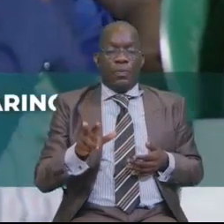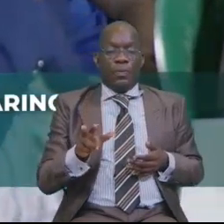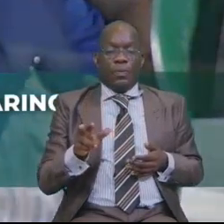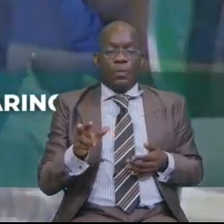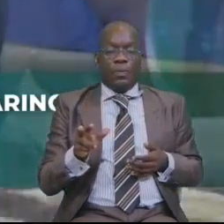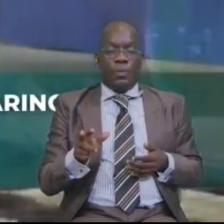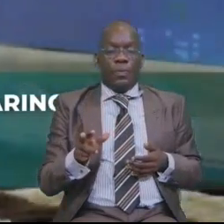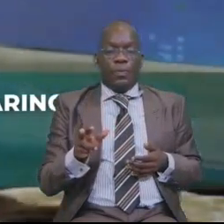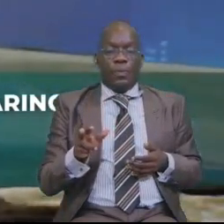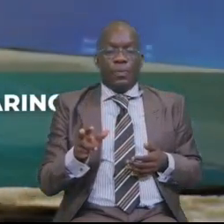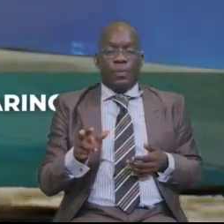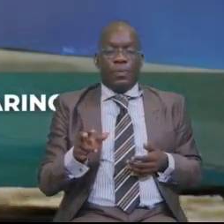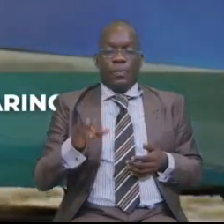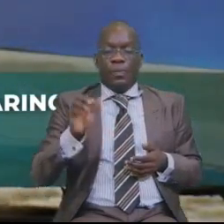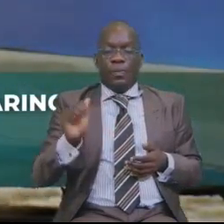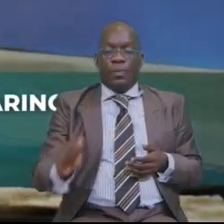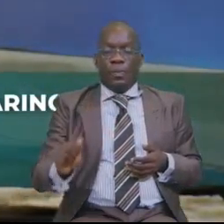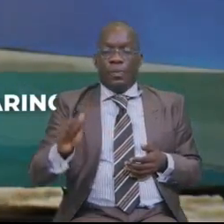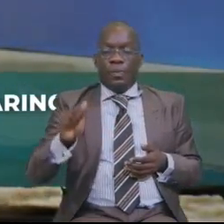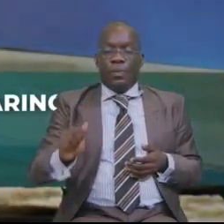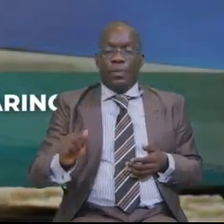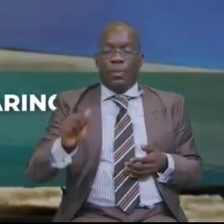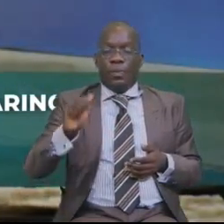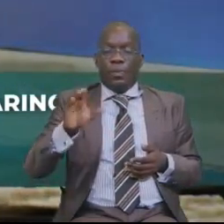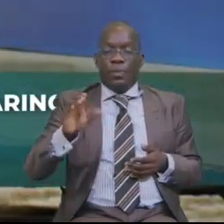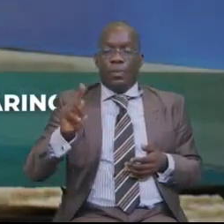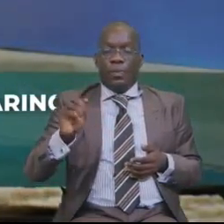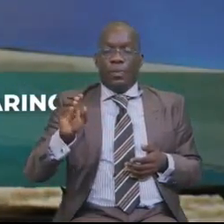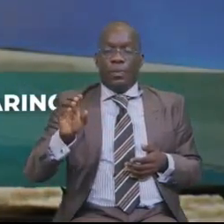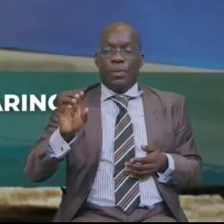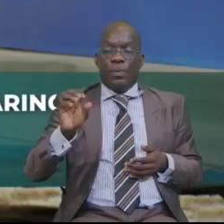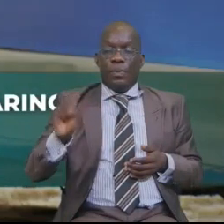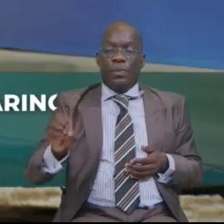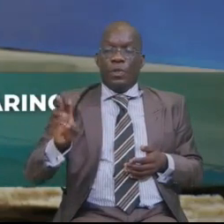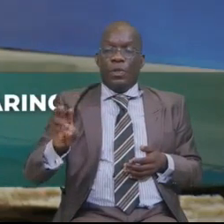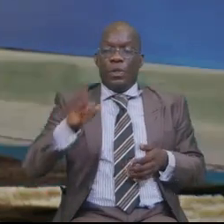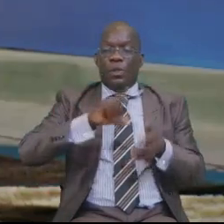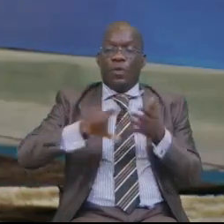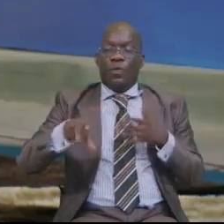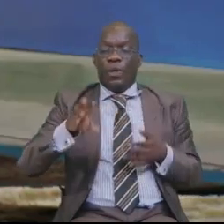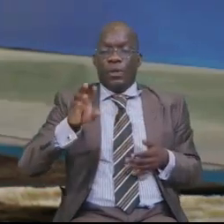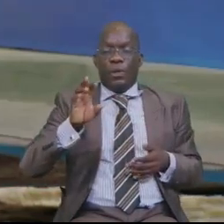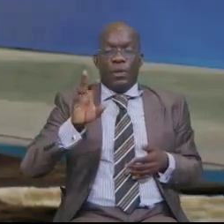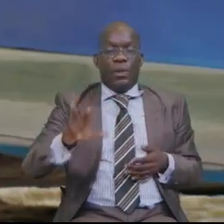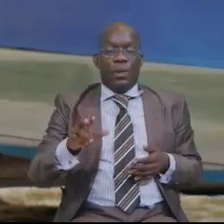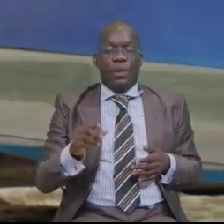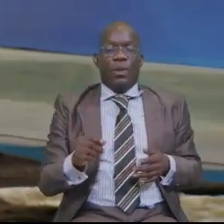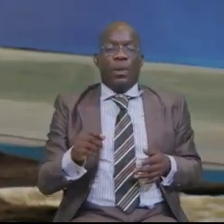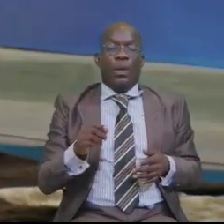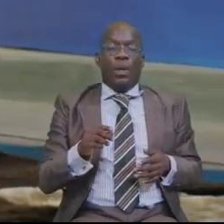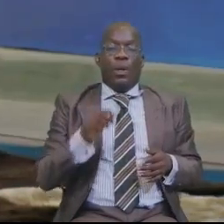we're told, Acts chapter 6, verse 3, it says, wherefore, brethren, look ye among